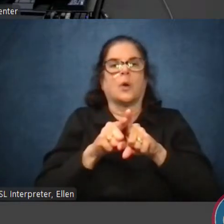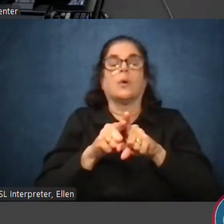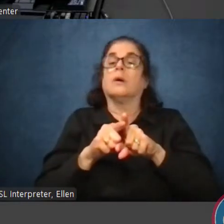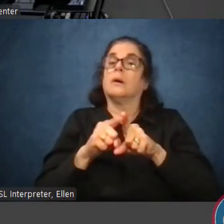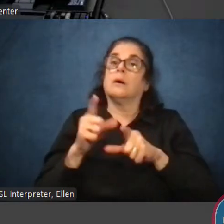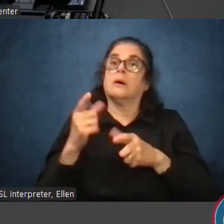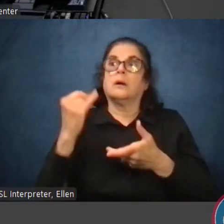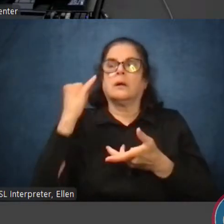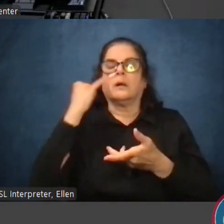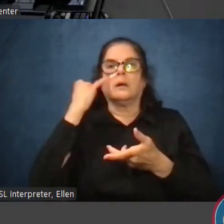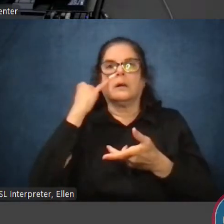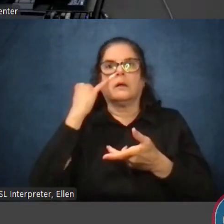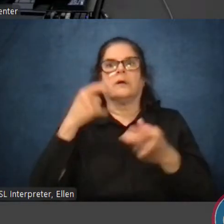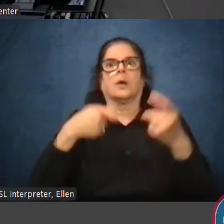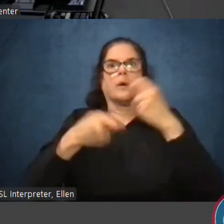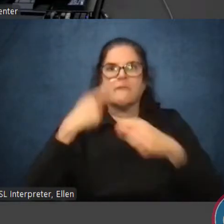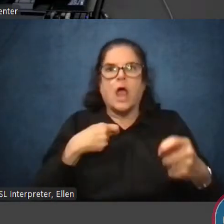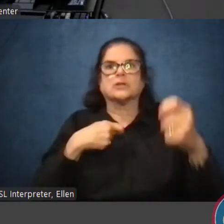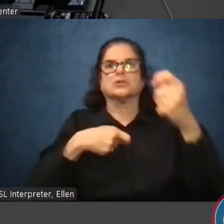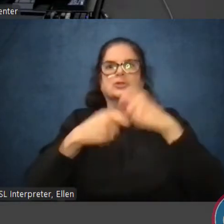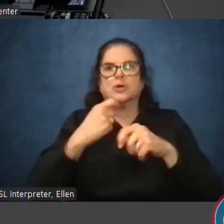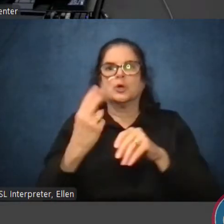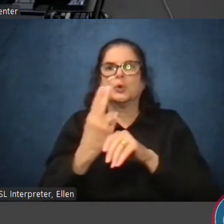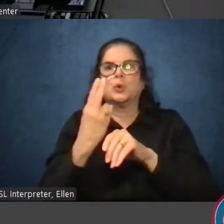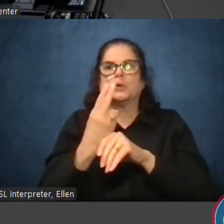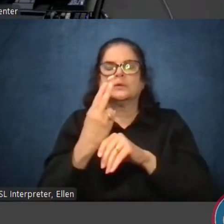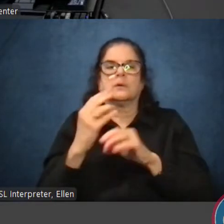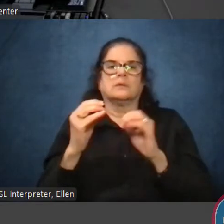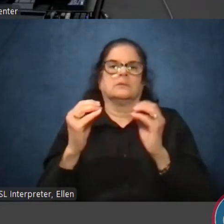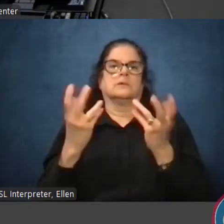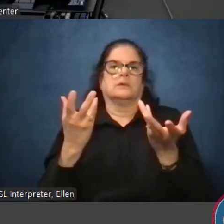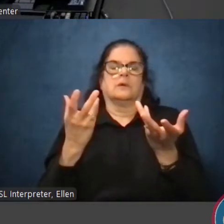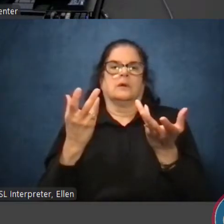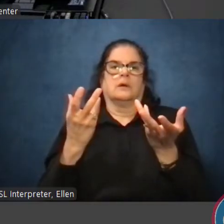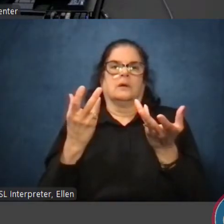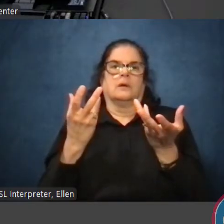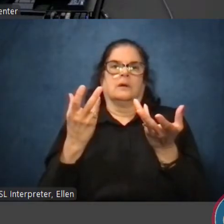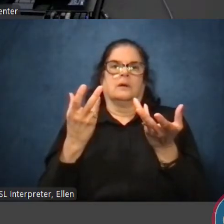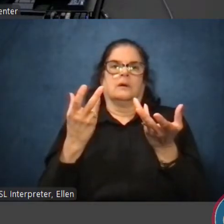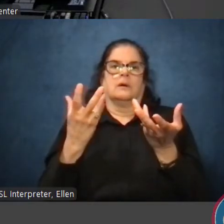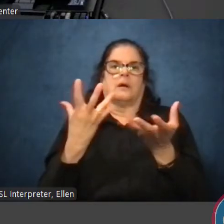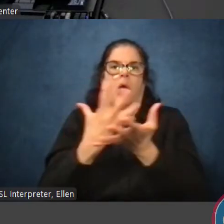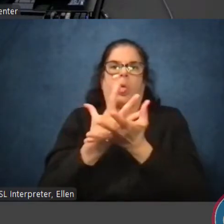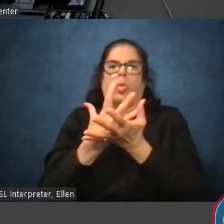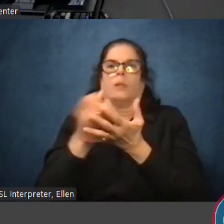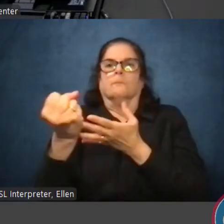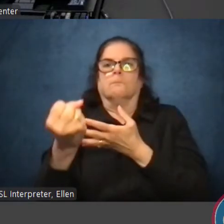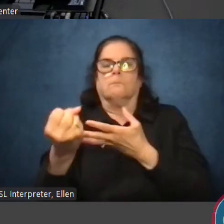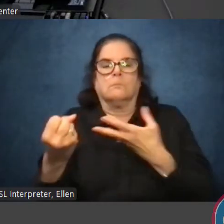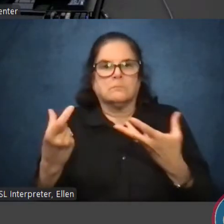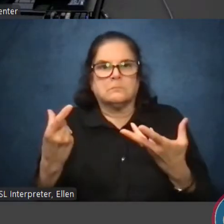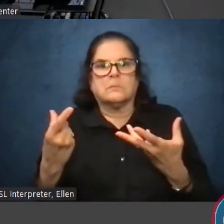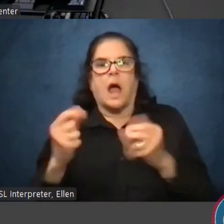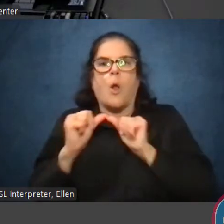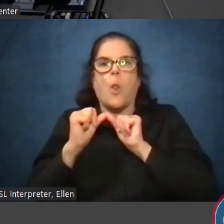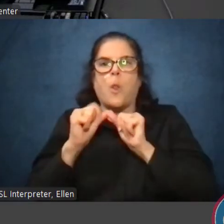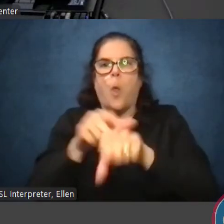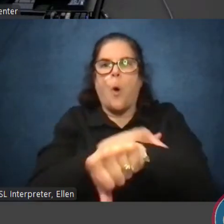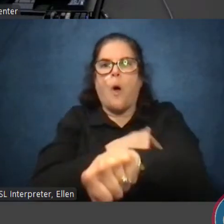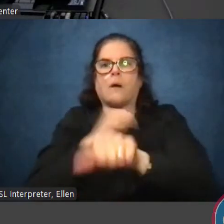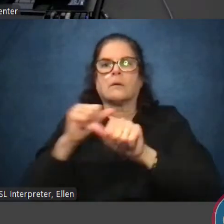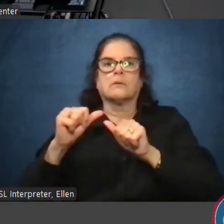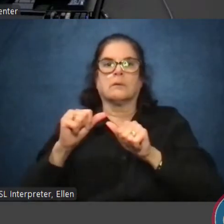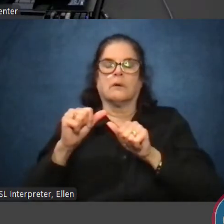time an e-paper screen refreshes, it uses a little bit more of the life of that display. And then the right panel